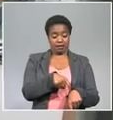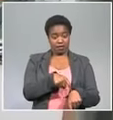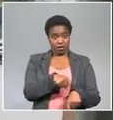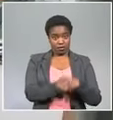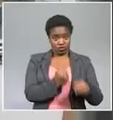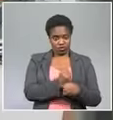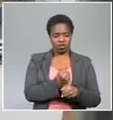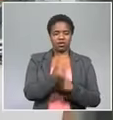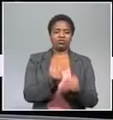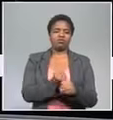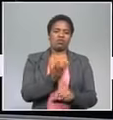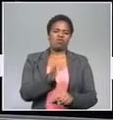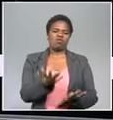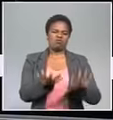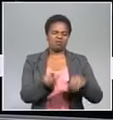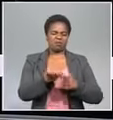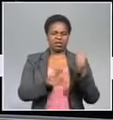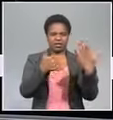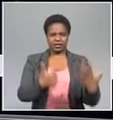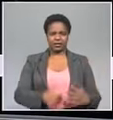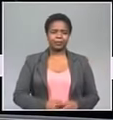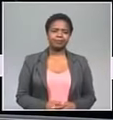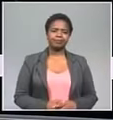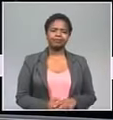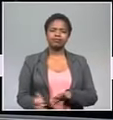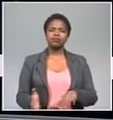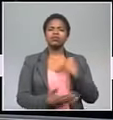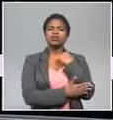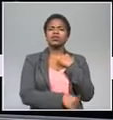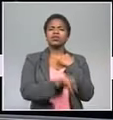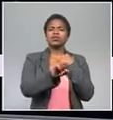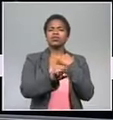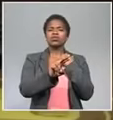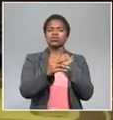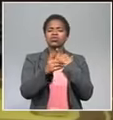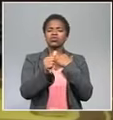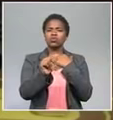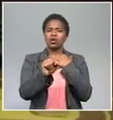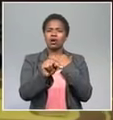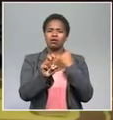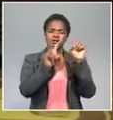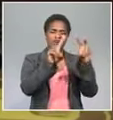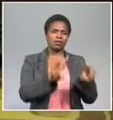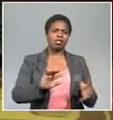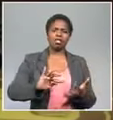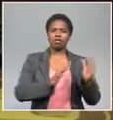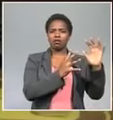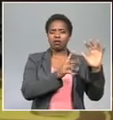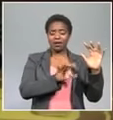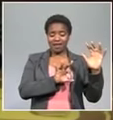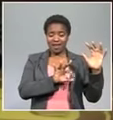Neft, Cape Town. Still ahead on eNews, Sudan's peace process in shreds with the killing of